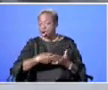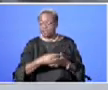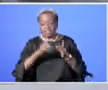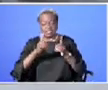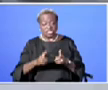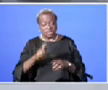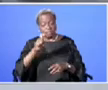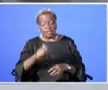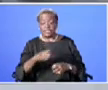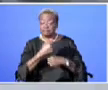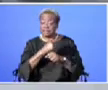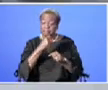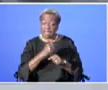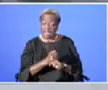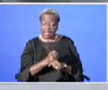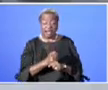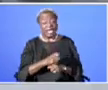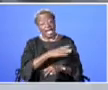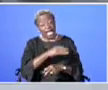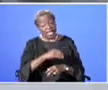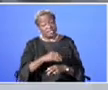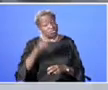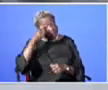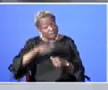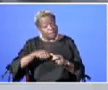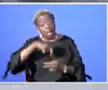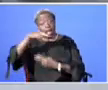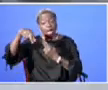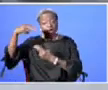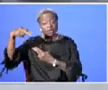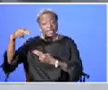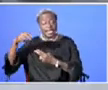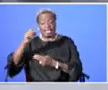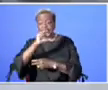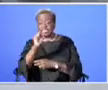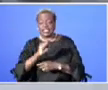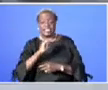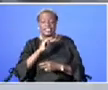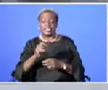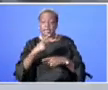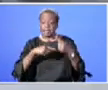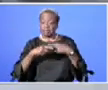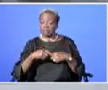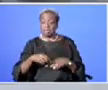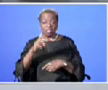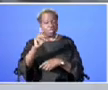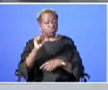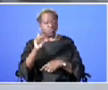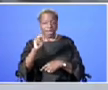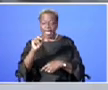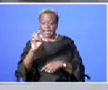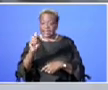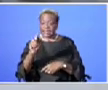the backdrop of hurricane season is coming. The Rand Memorial Hospital is not finished. And so we've